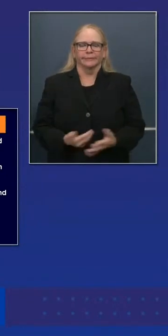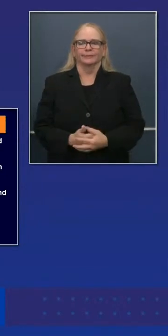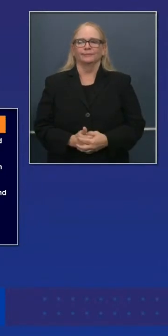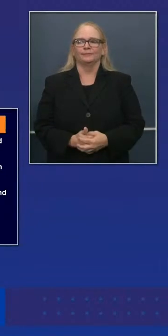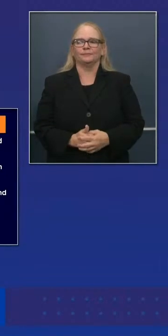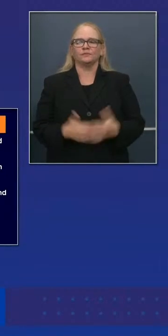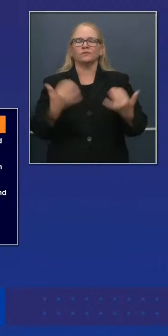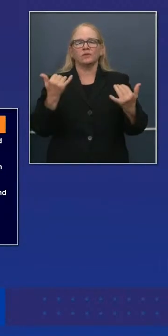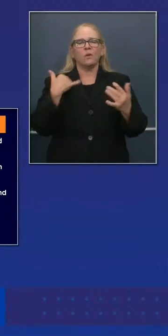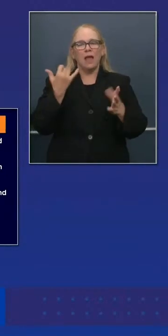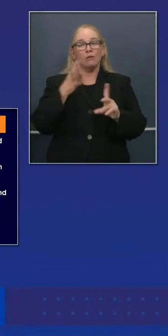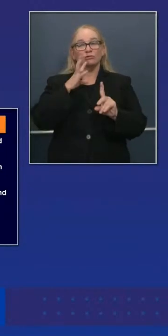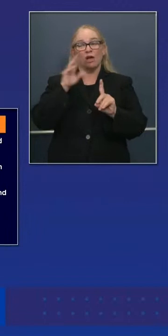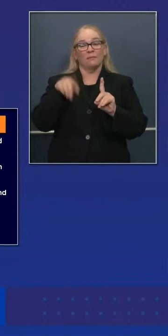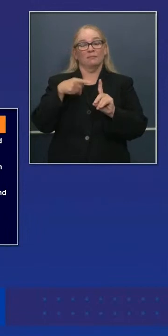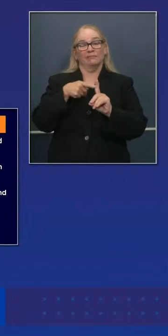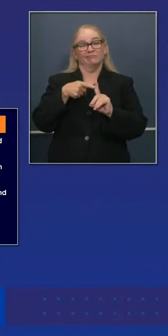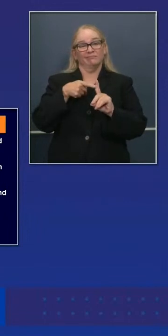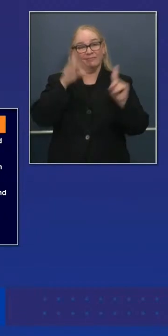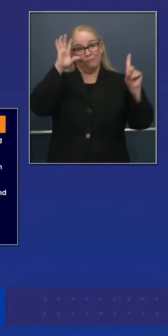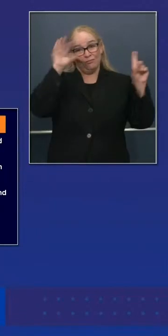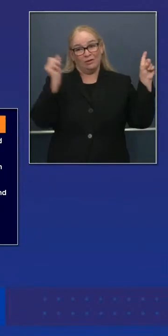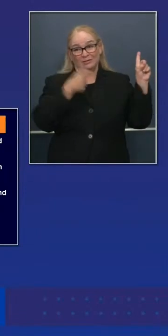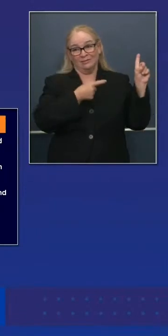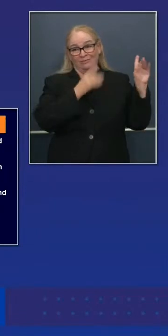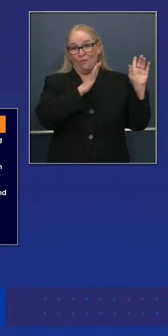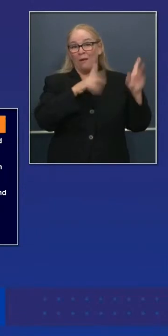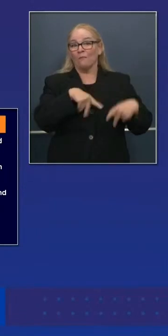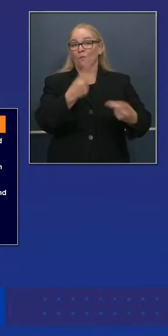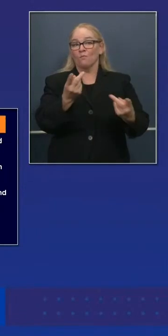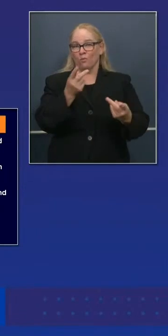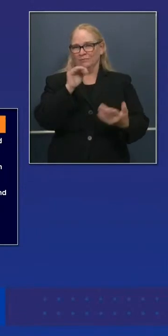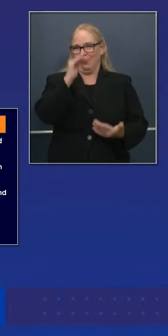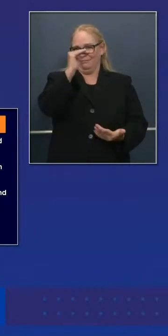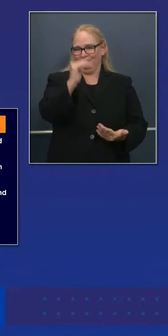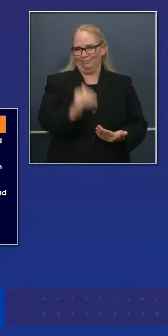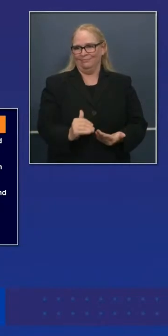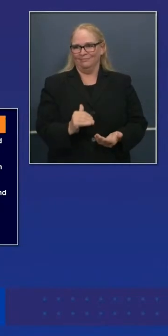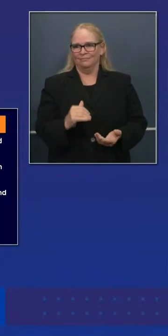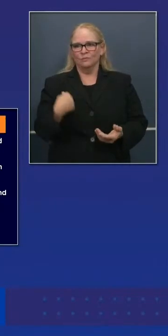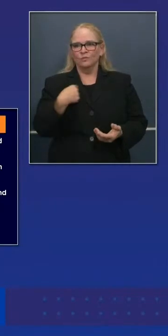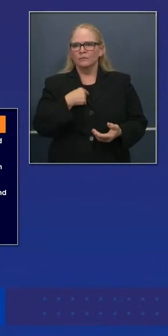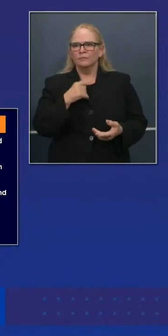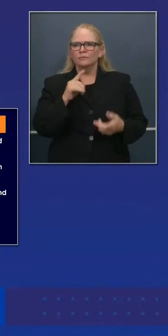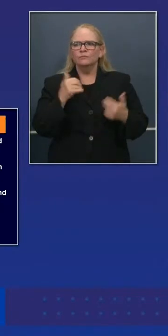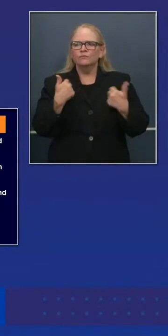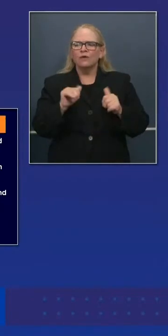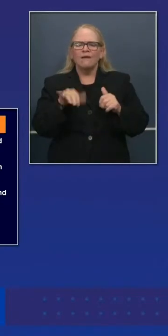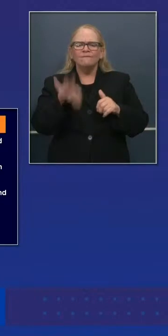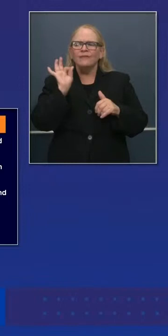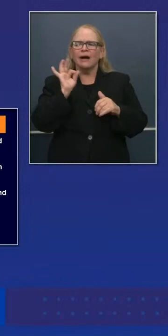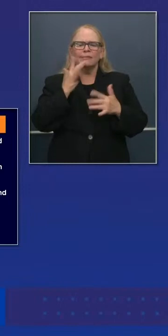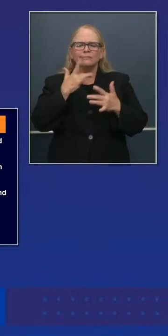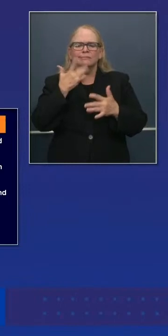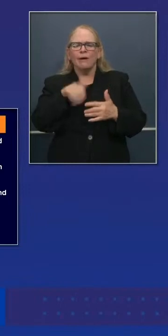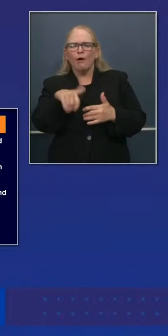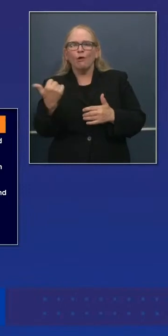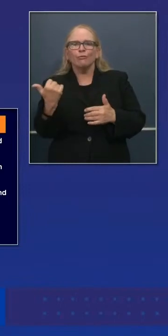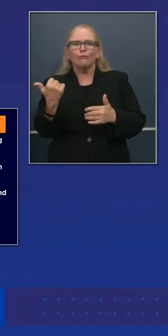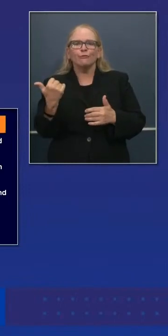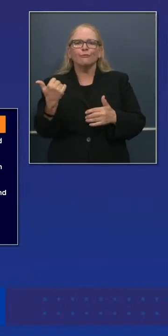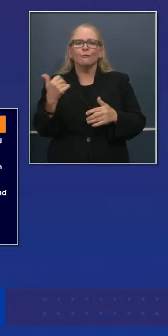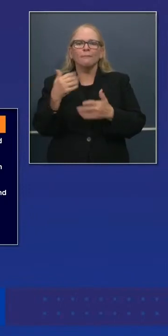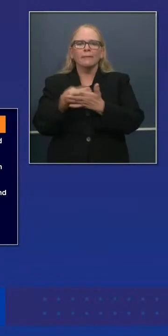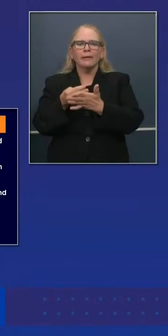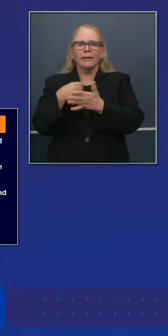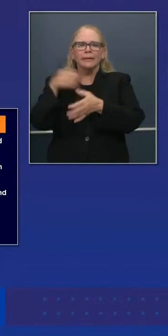president this weekend. We're looking for all the additional support we possibly can find. If we're going to land at $400,